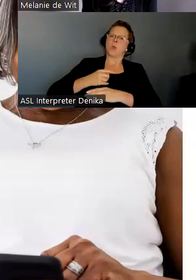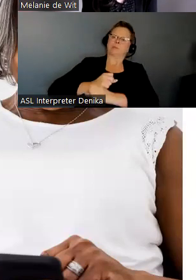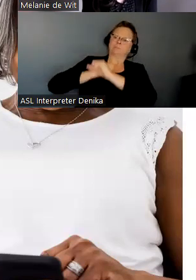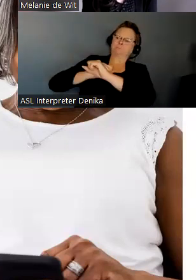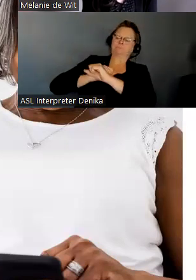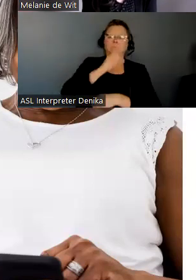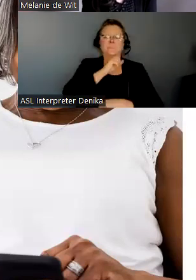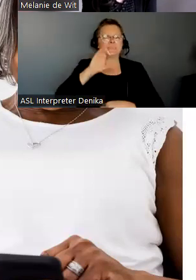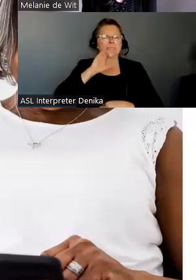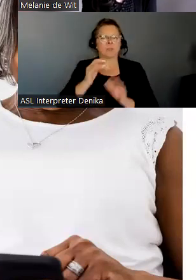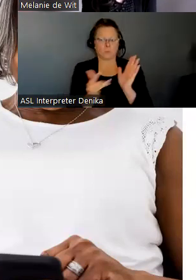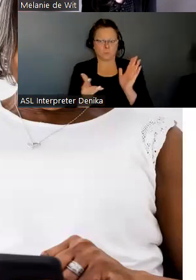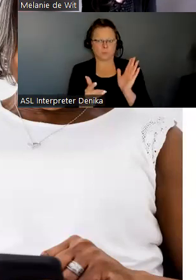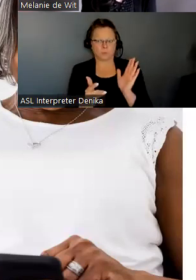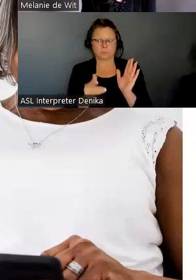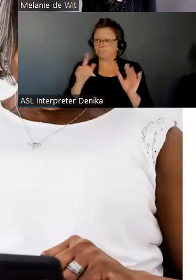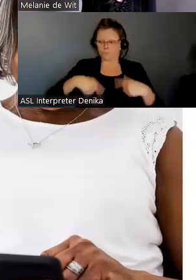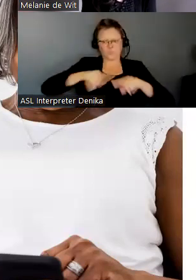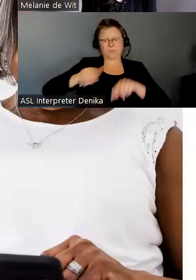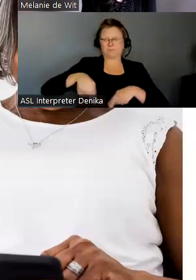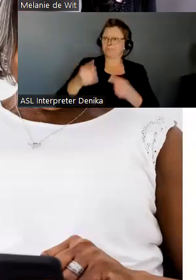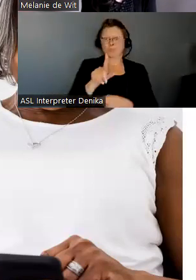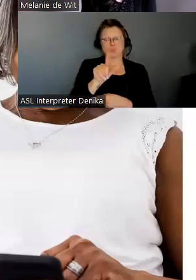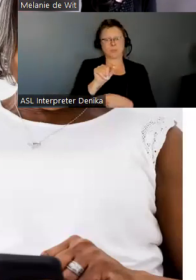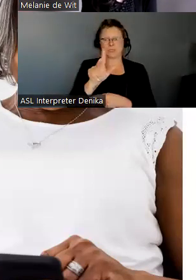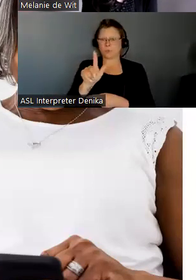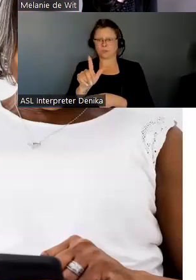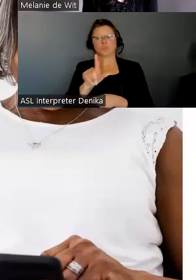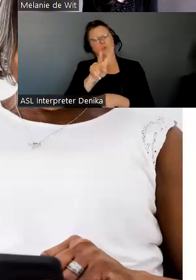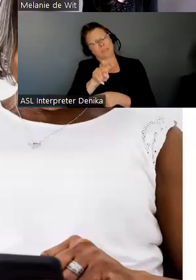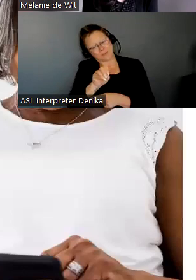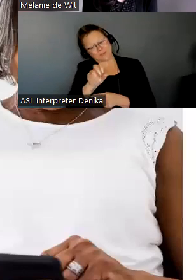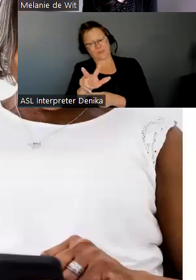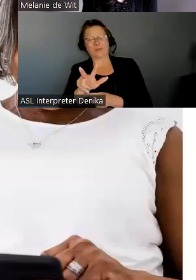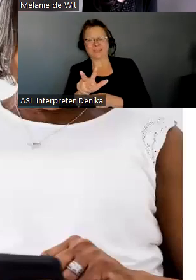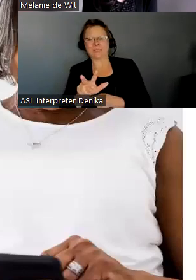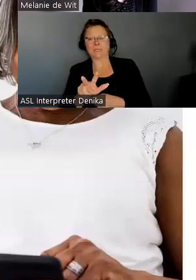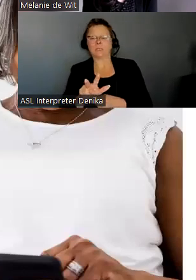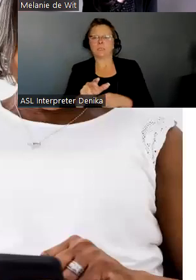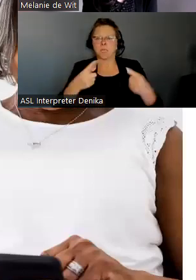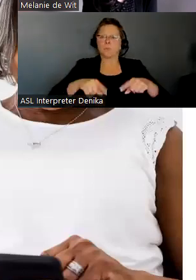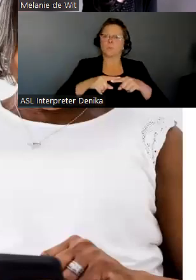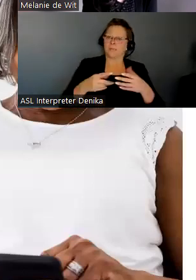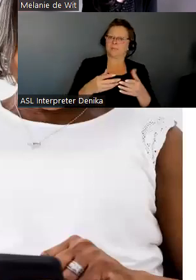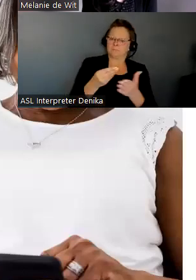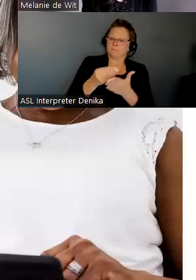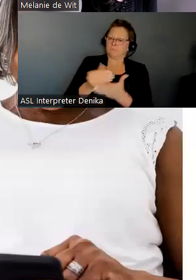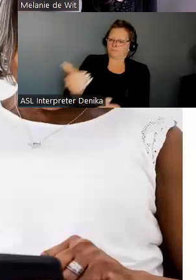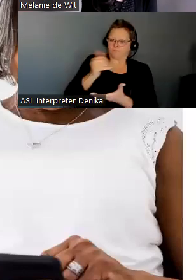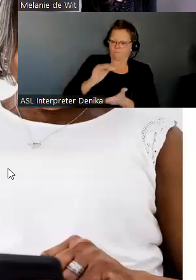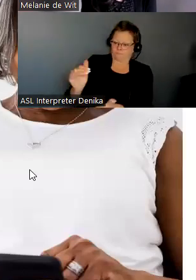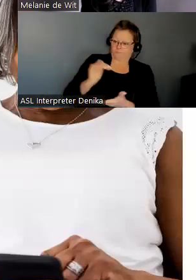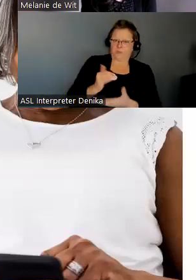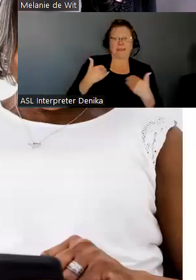since 2003, and we are funded through the Ministry for the Seniors and Accessibility to implement this